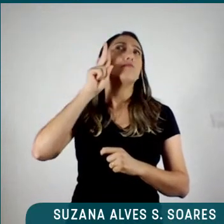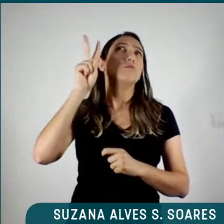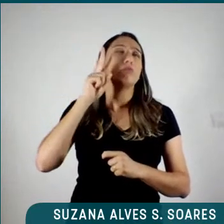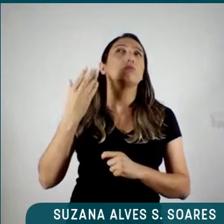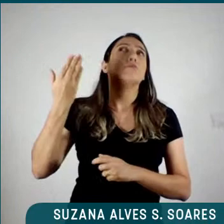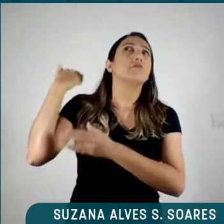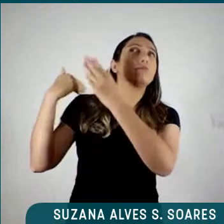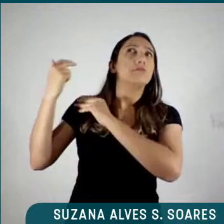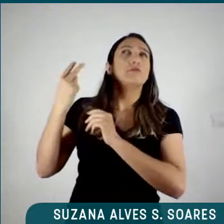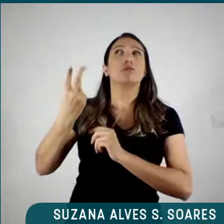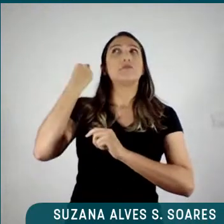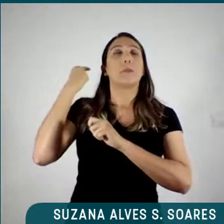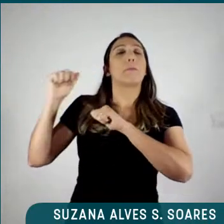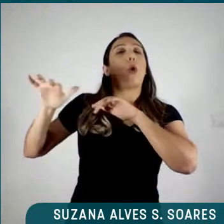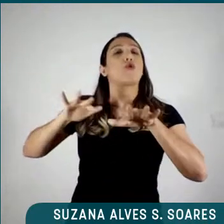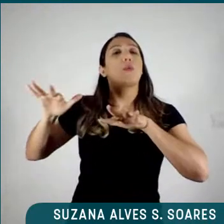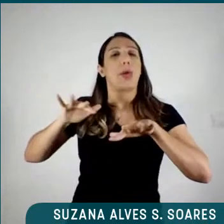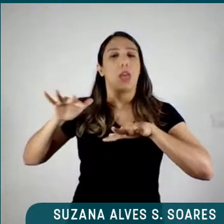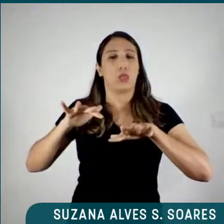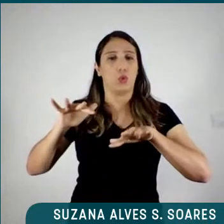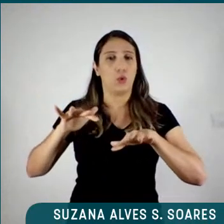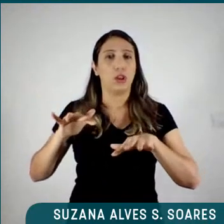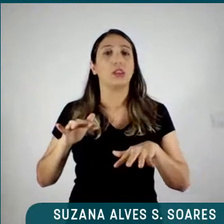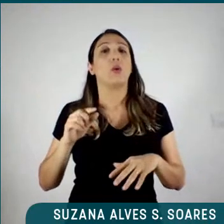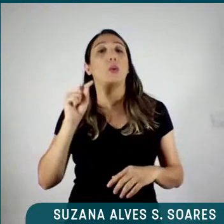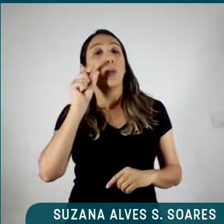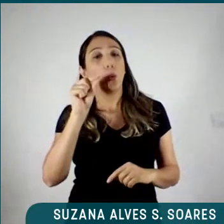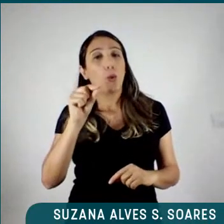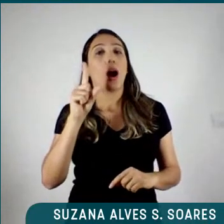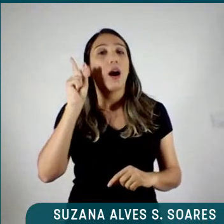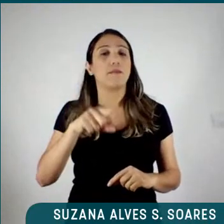we have to create this view